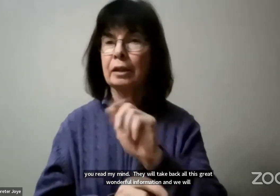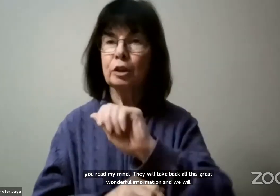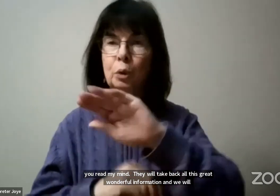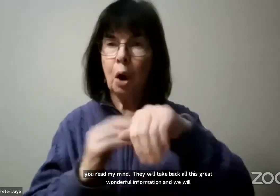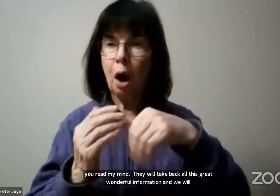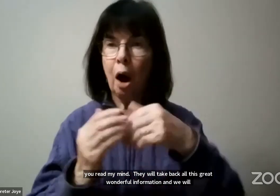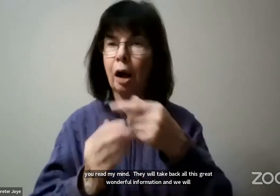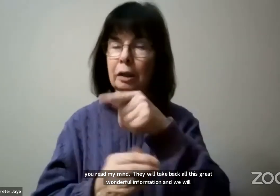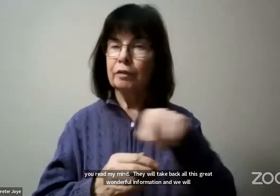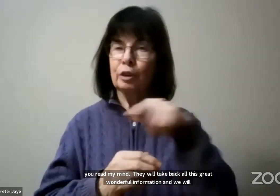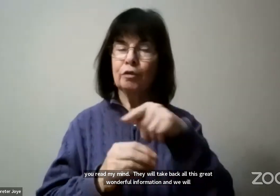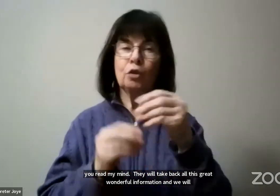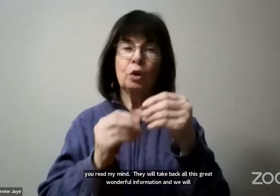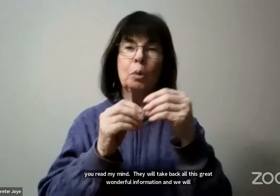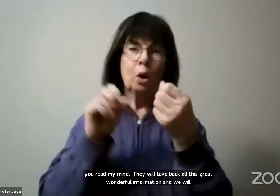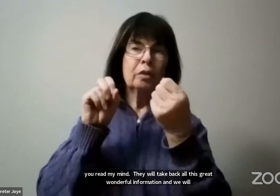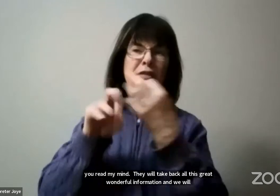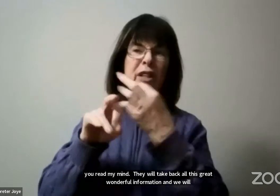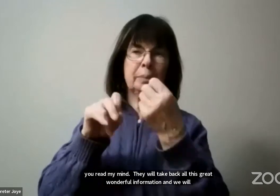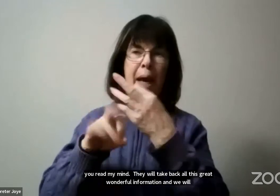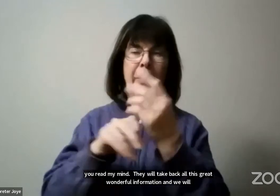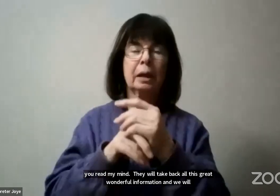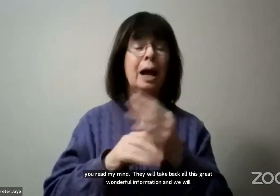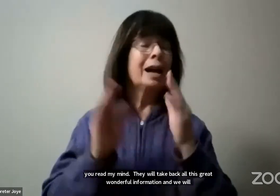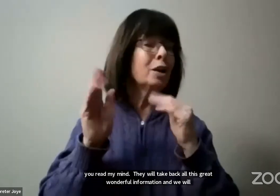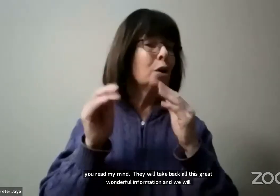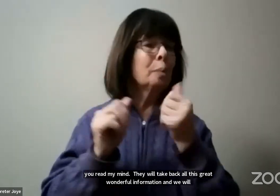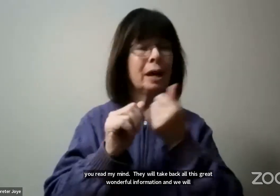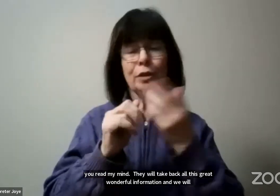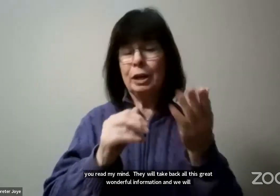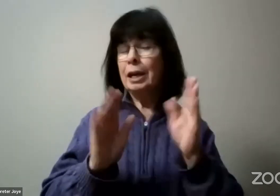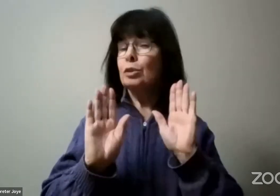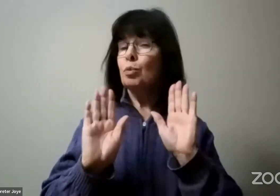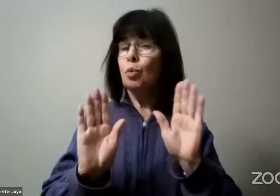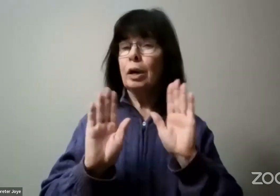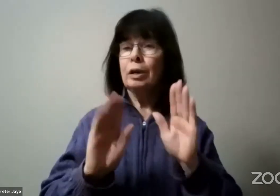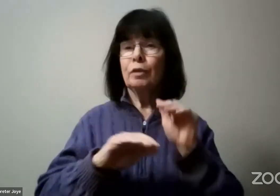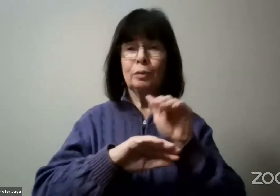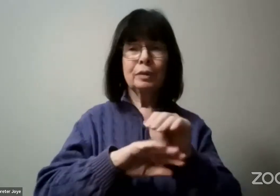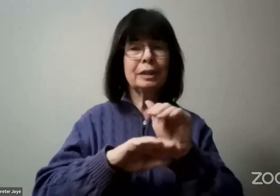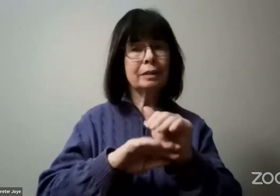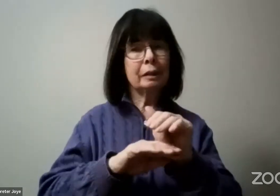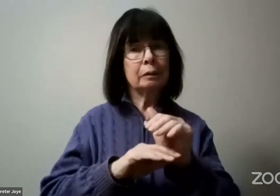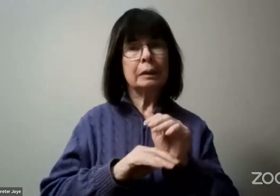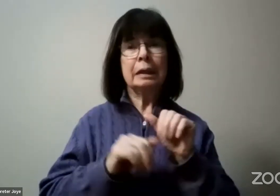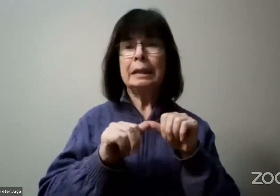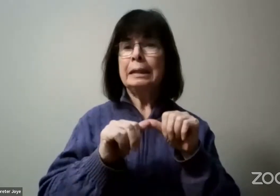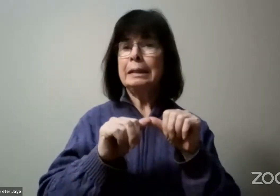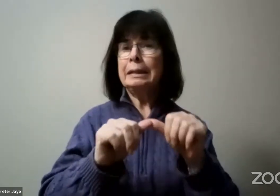on those adjustments. So I hope everyone has a wonderful evening. Stay warm, stay